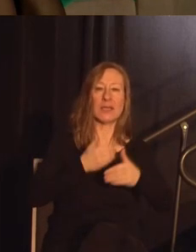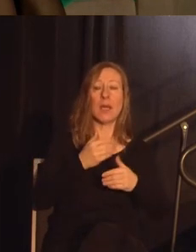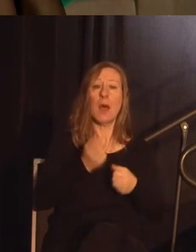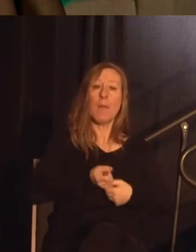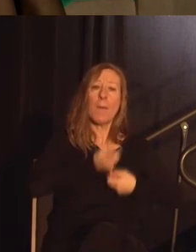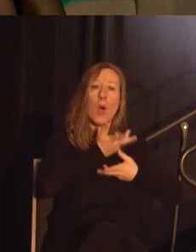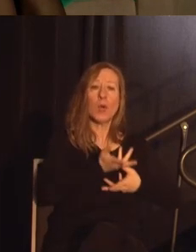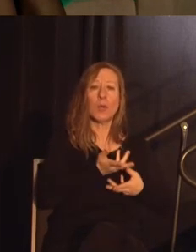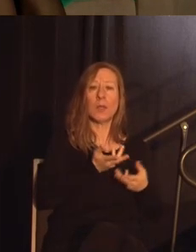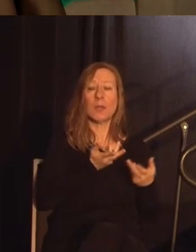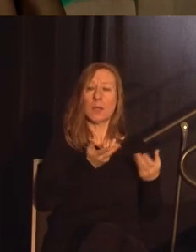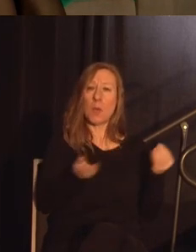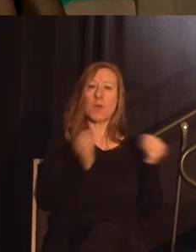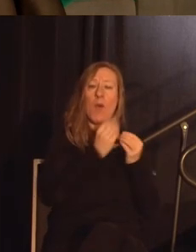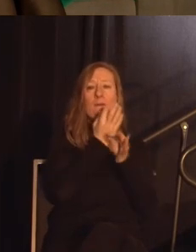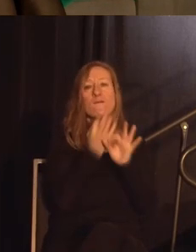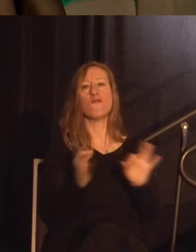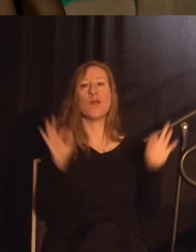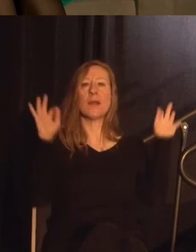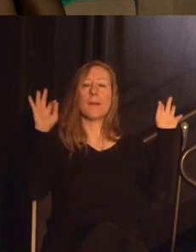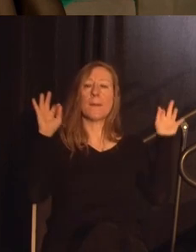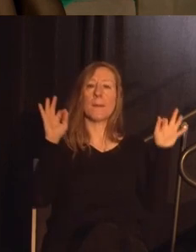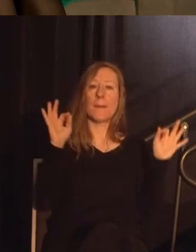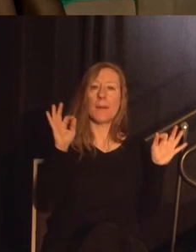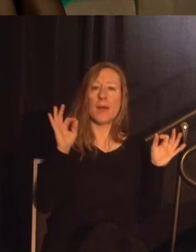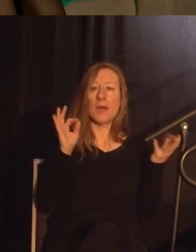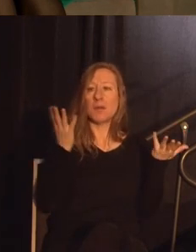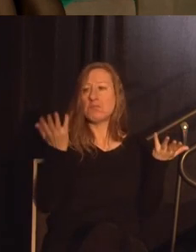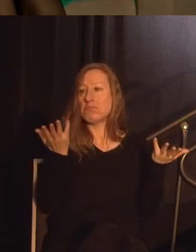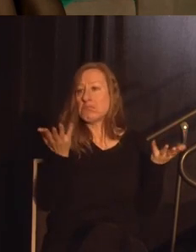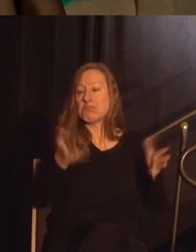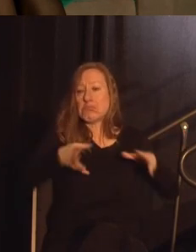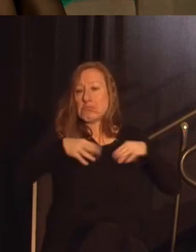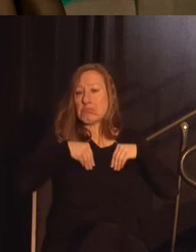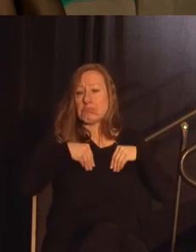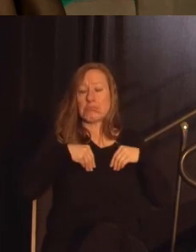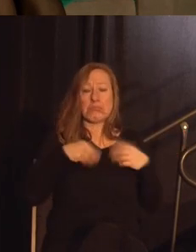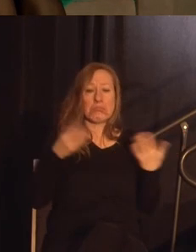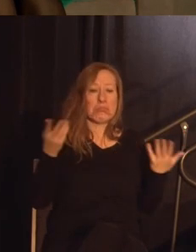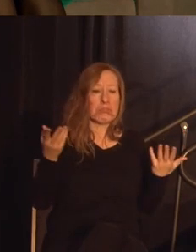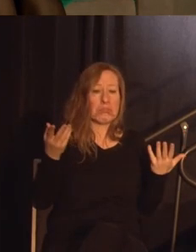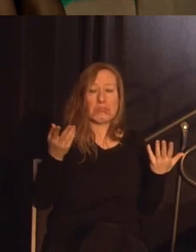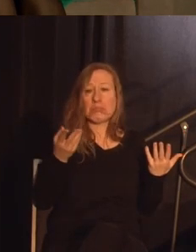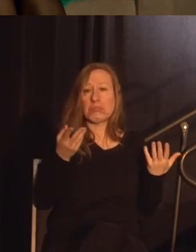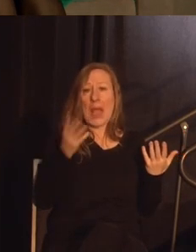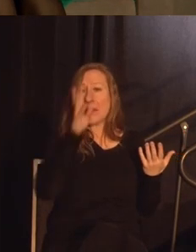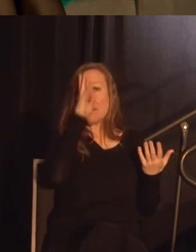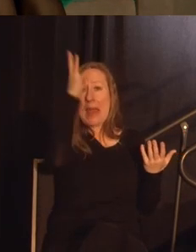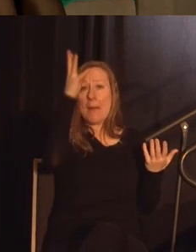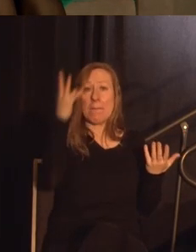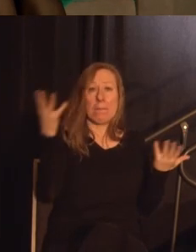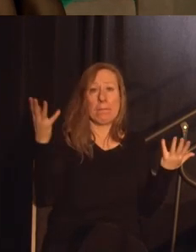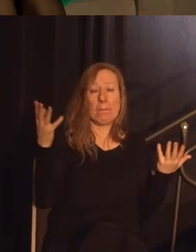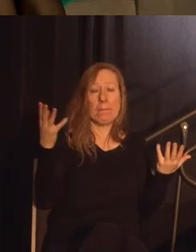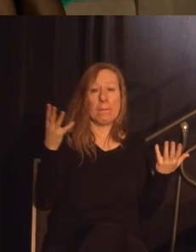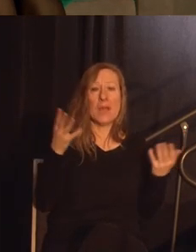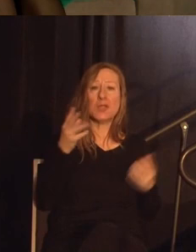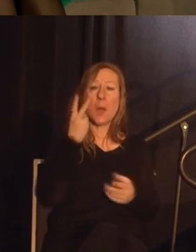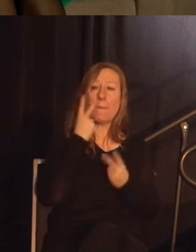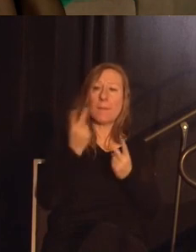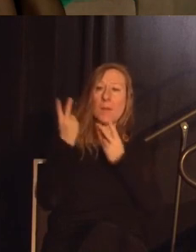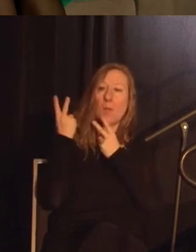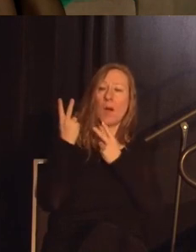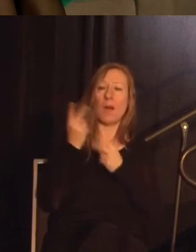more freedom, I think, to kind of just be okay with the fact that it was, made up, whereas I feel like memoir